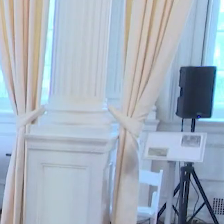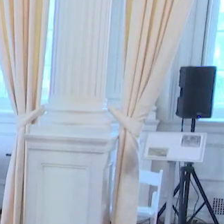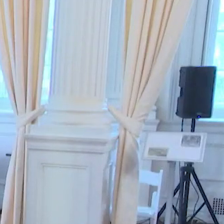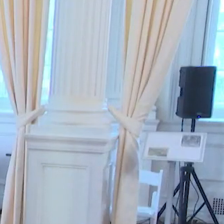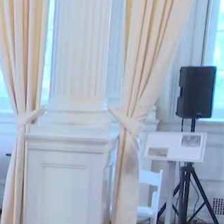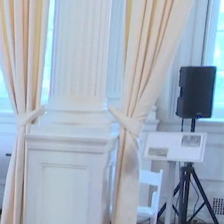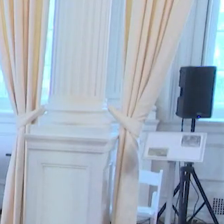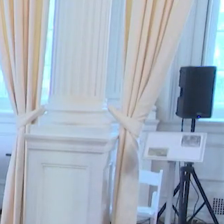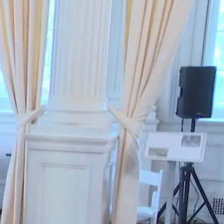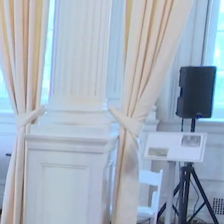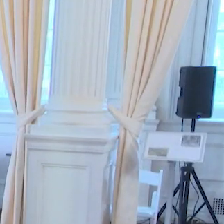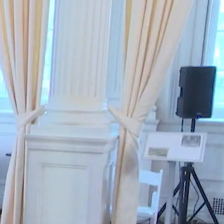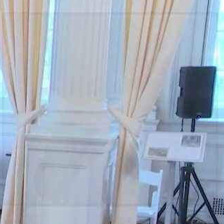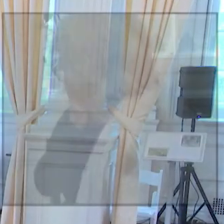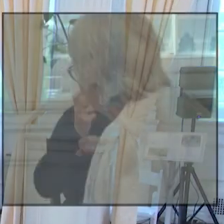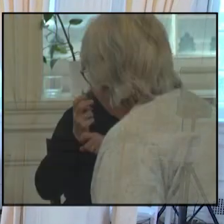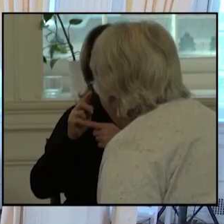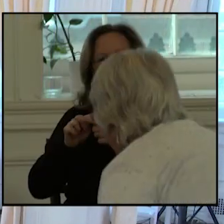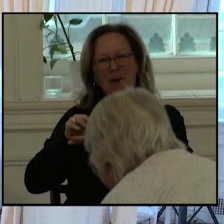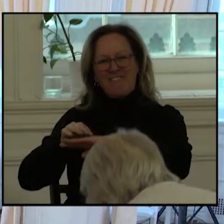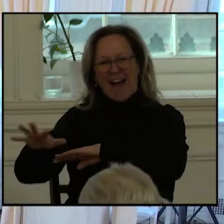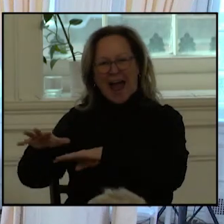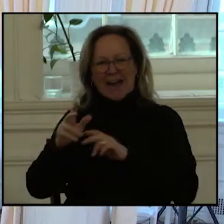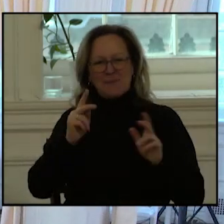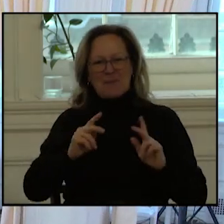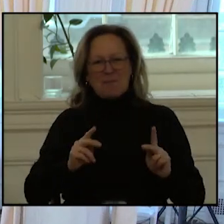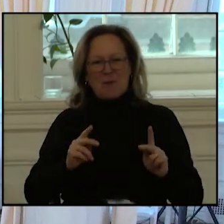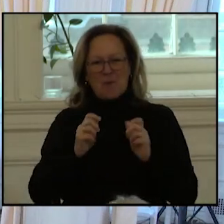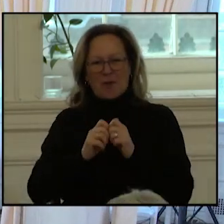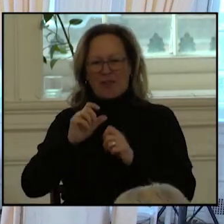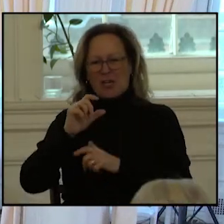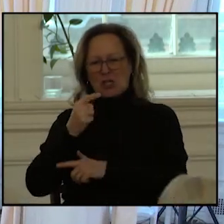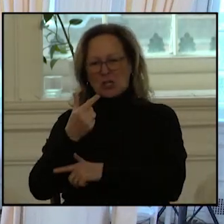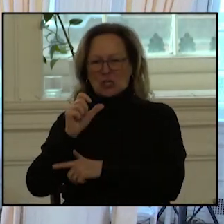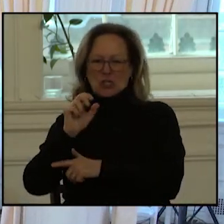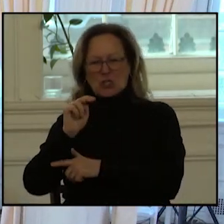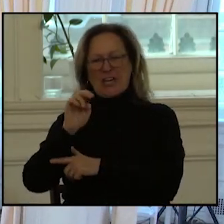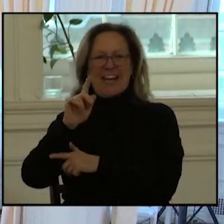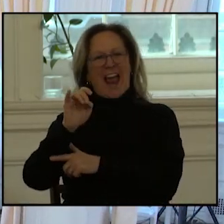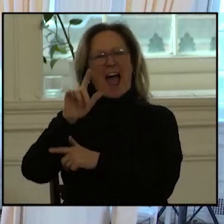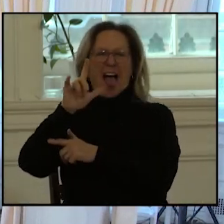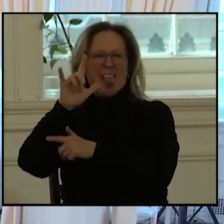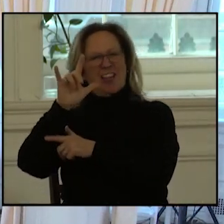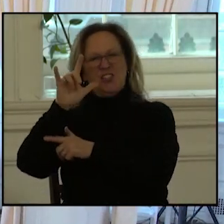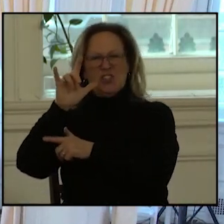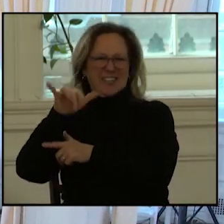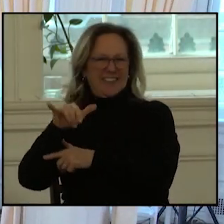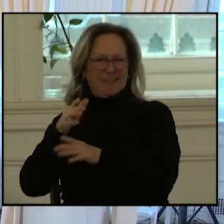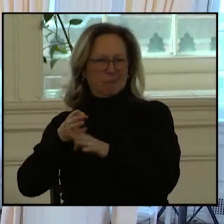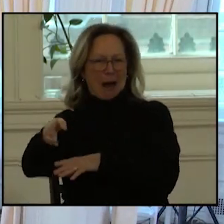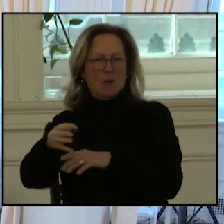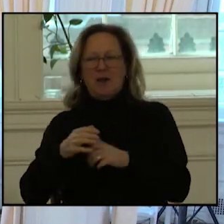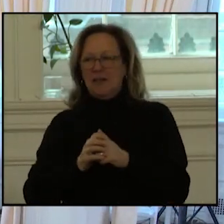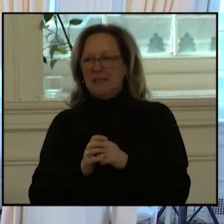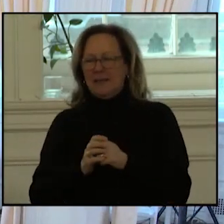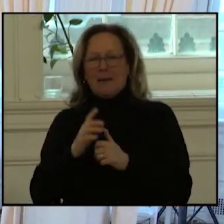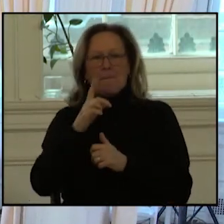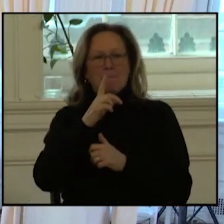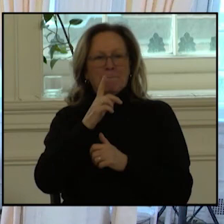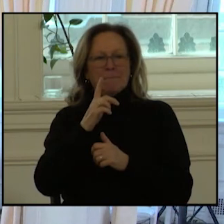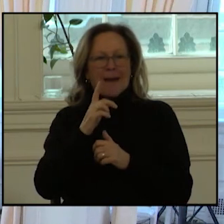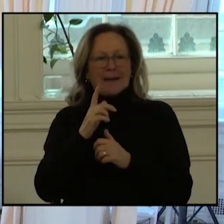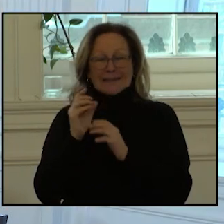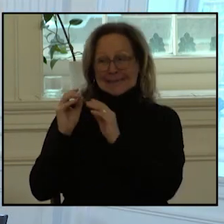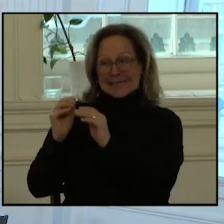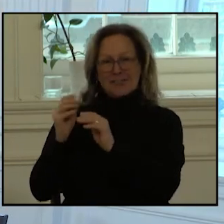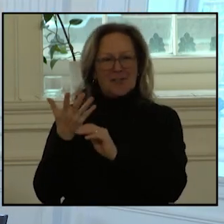Yeah, it's hard to advise people on the genealogical route because there's some skill involved in that, and there's get some understanding of, you know, where you need to go to